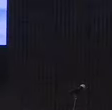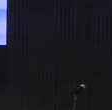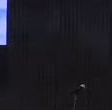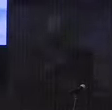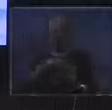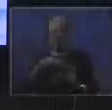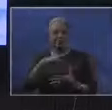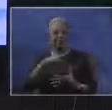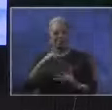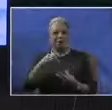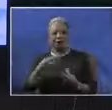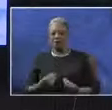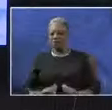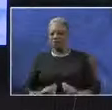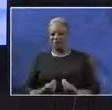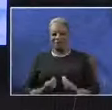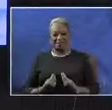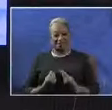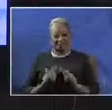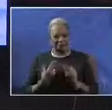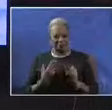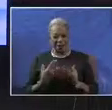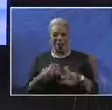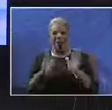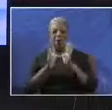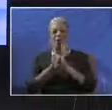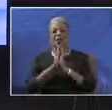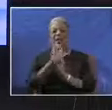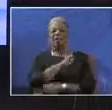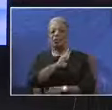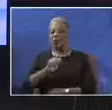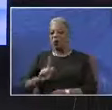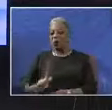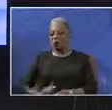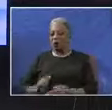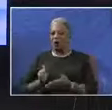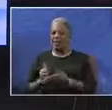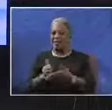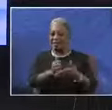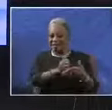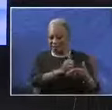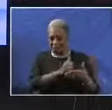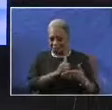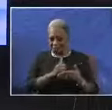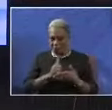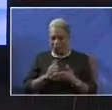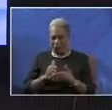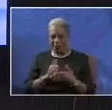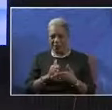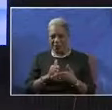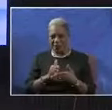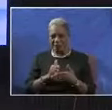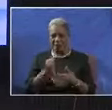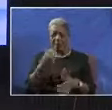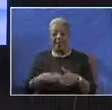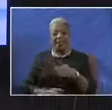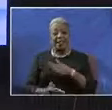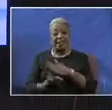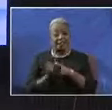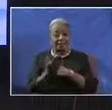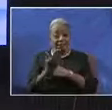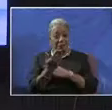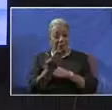Lord replenish them as they have replenished us. This morning, I want to give